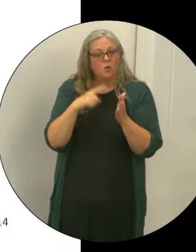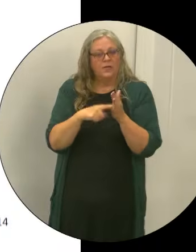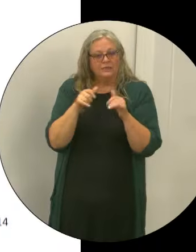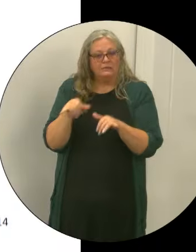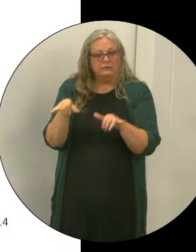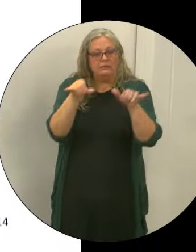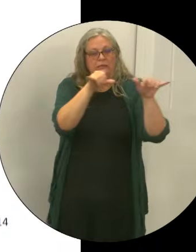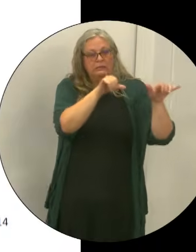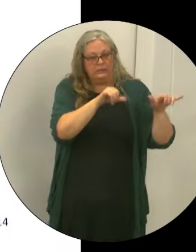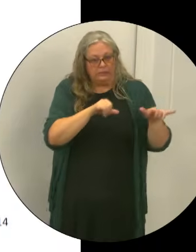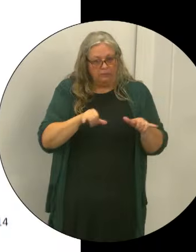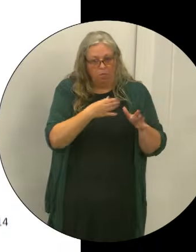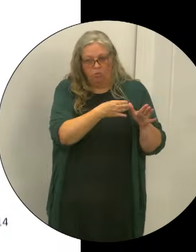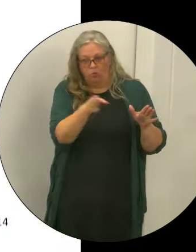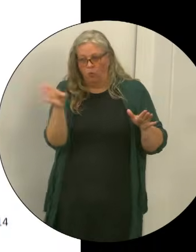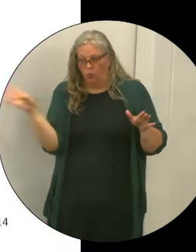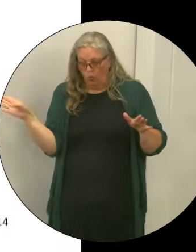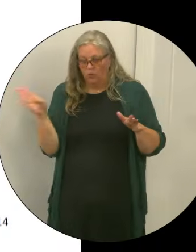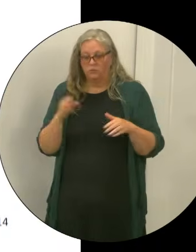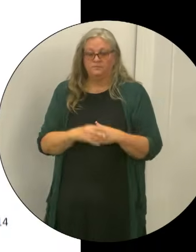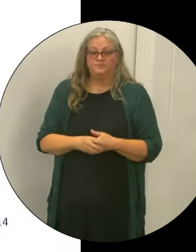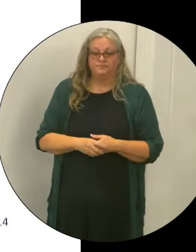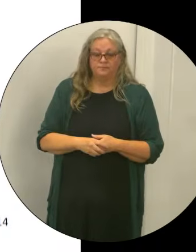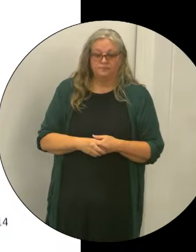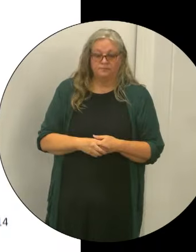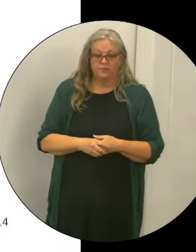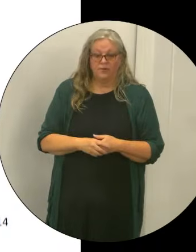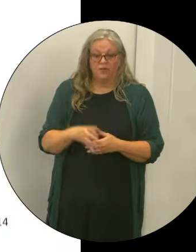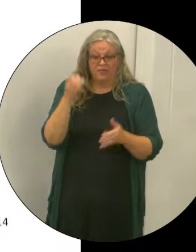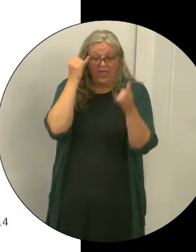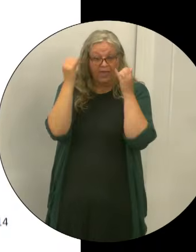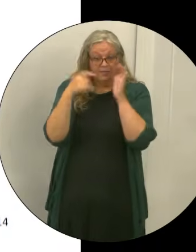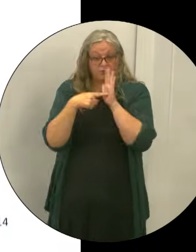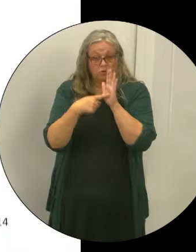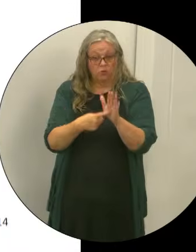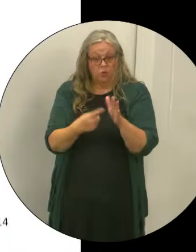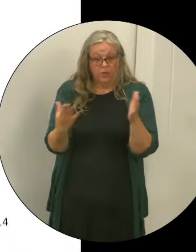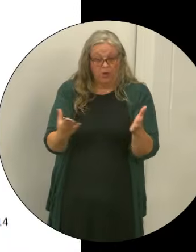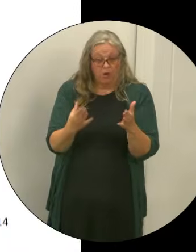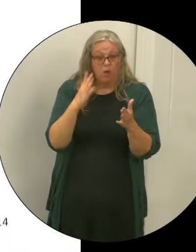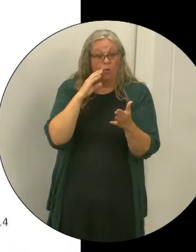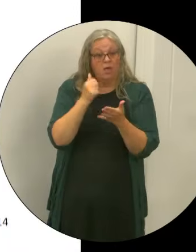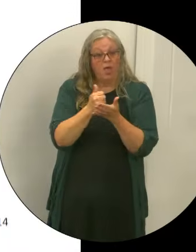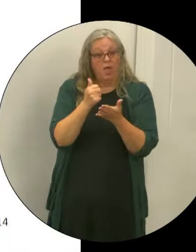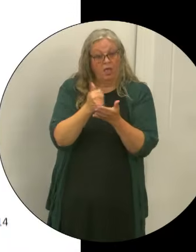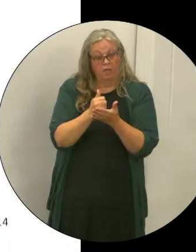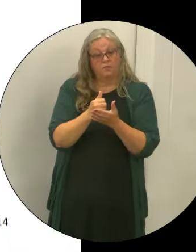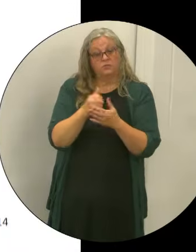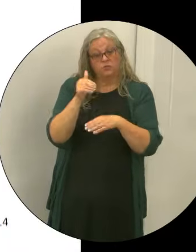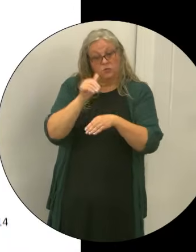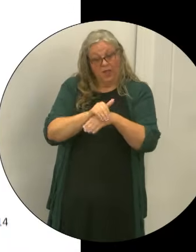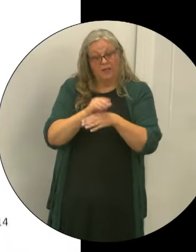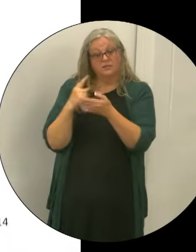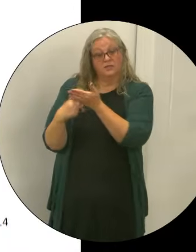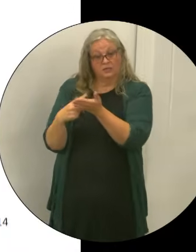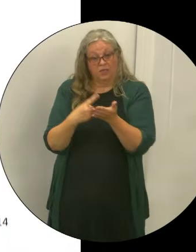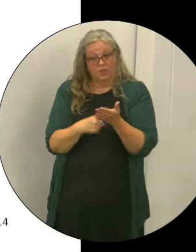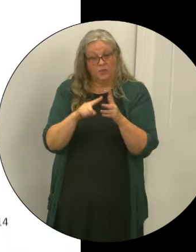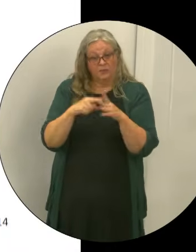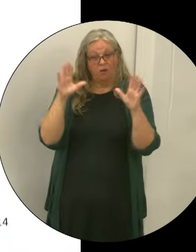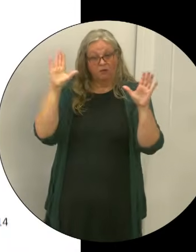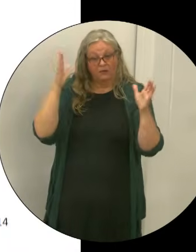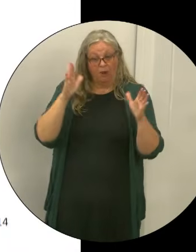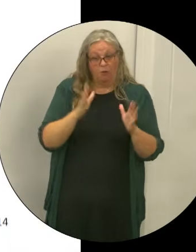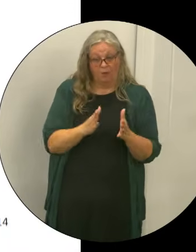that emerged across multiple discussions. Those ideas are reflected here and will help inform tonight's conversation as we begin narrowing the